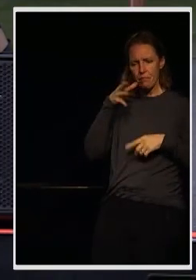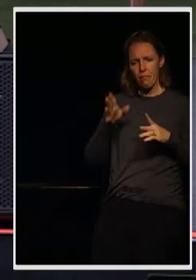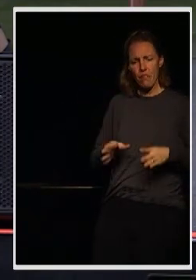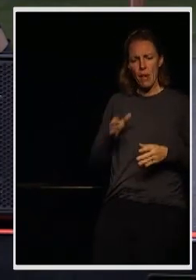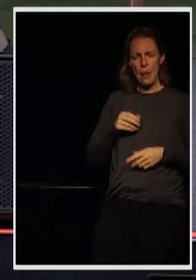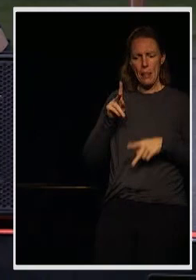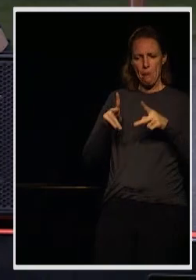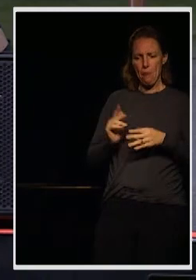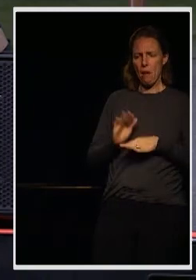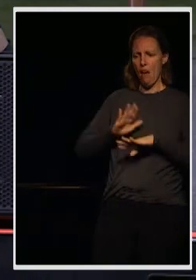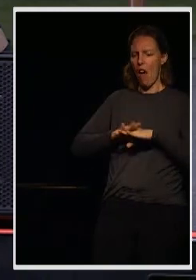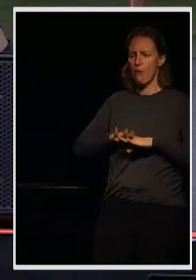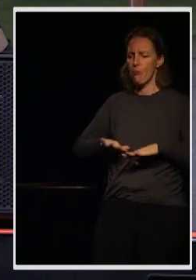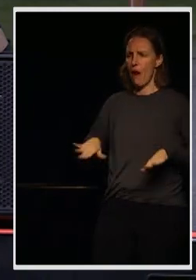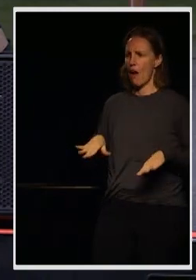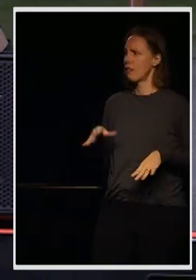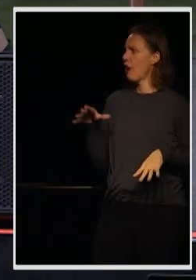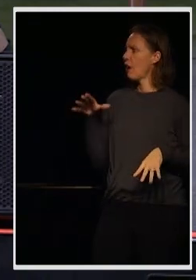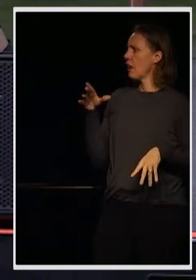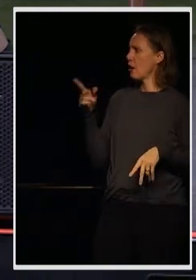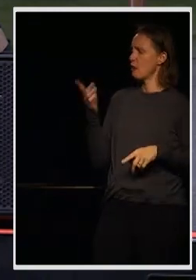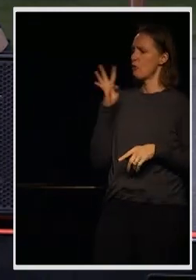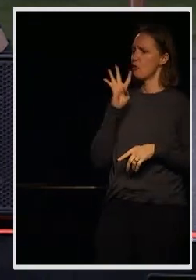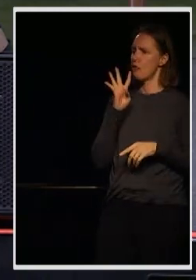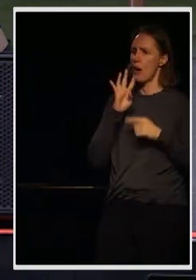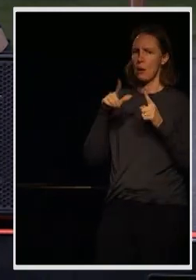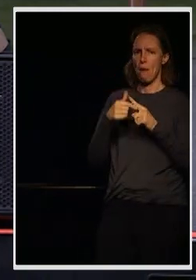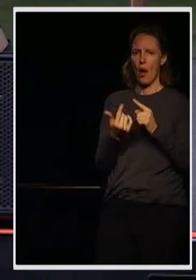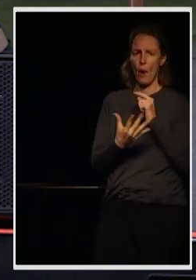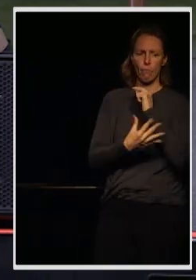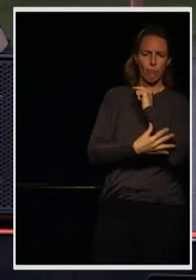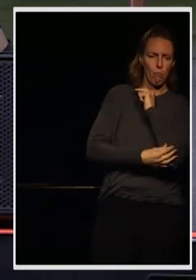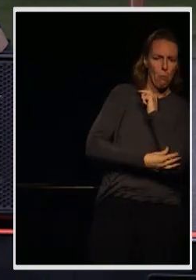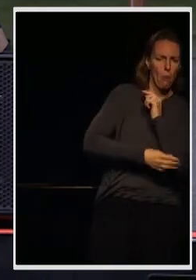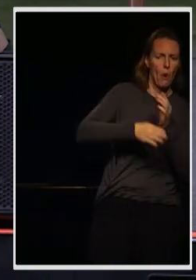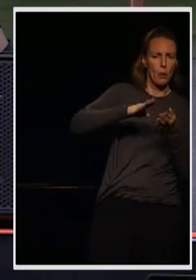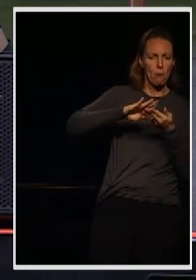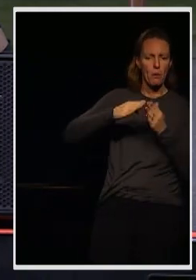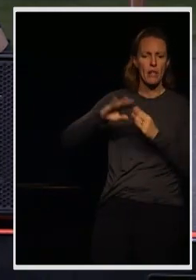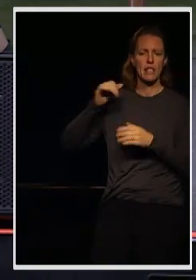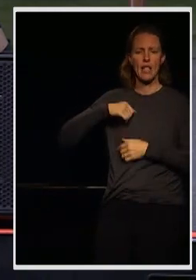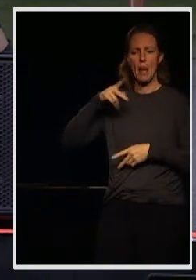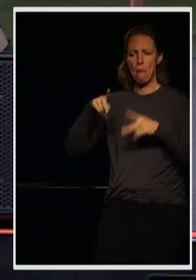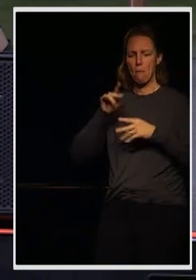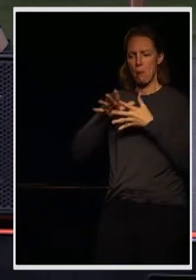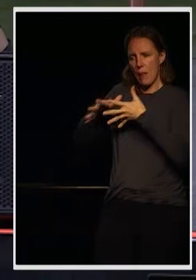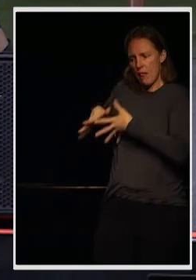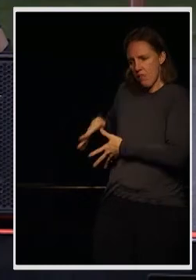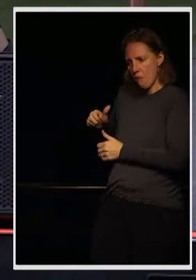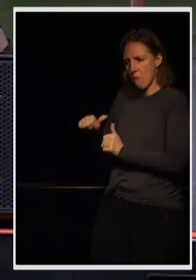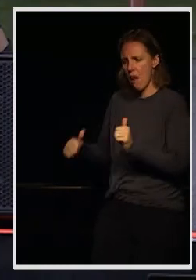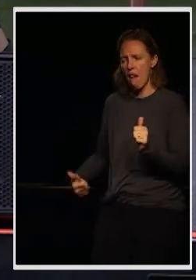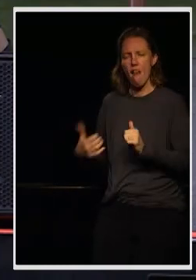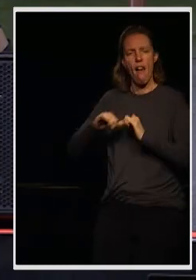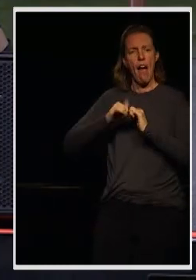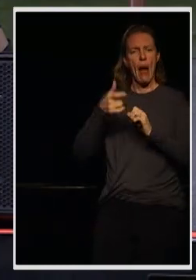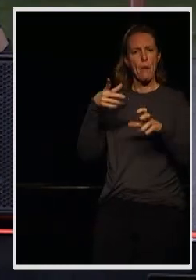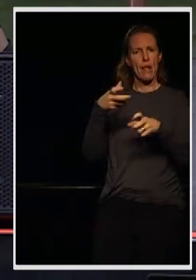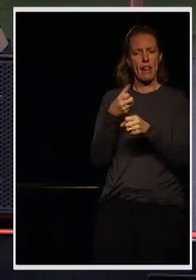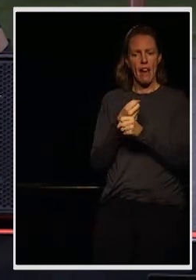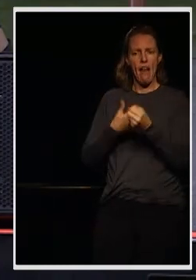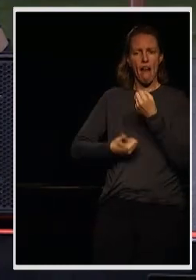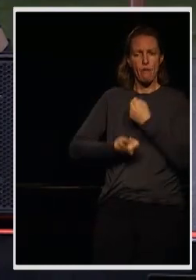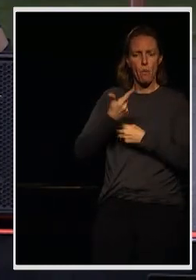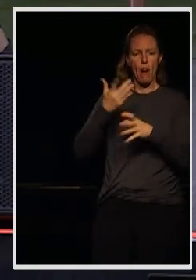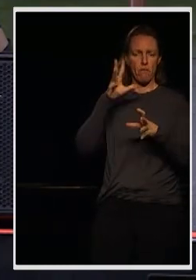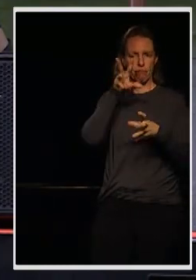on the ground. And you talked about disadvantaged communities and people being left behind. And how do we get everybody on board? What are